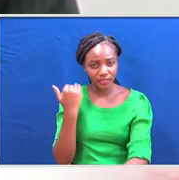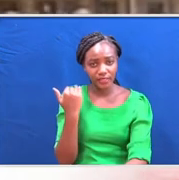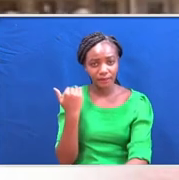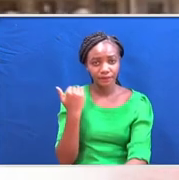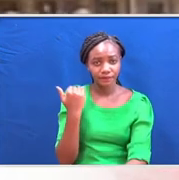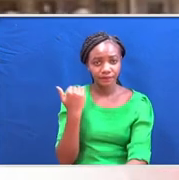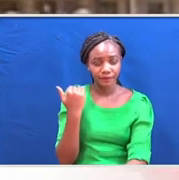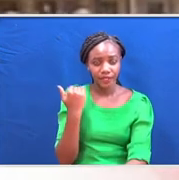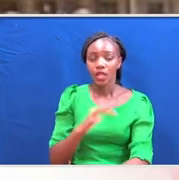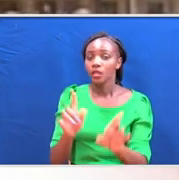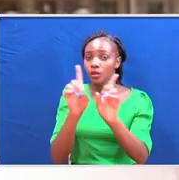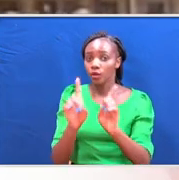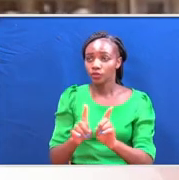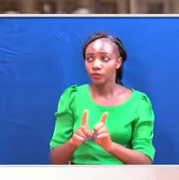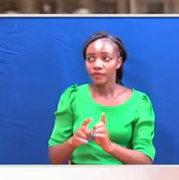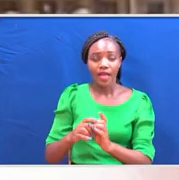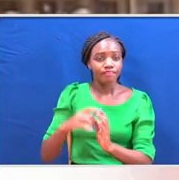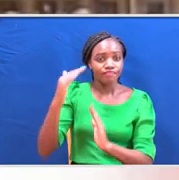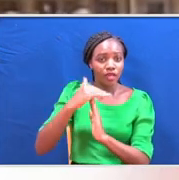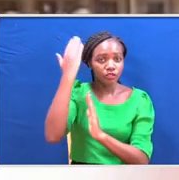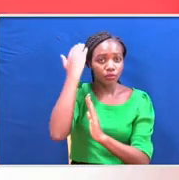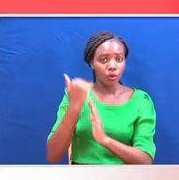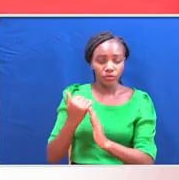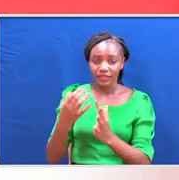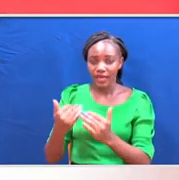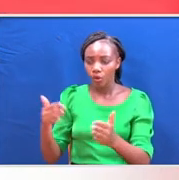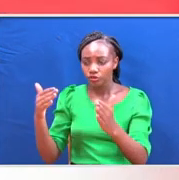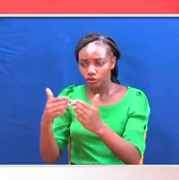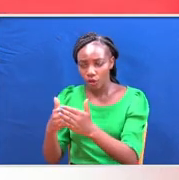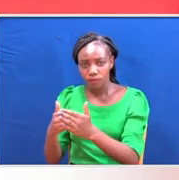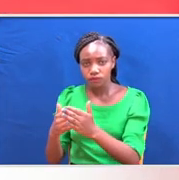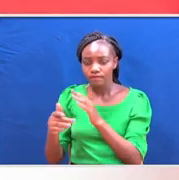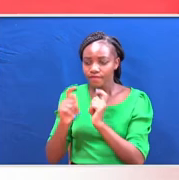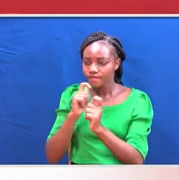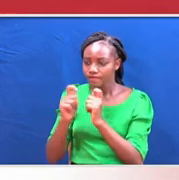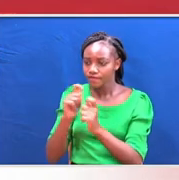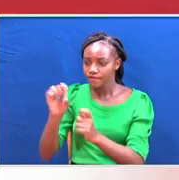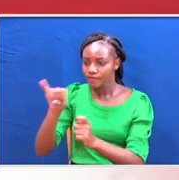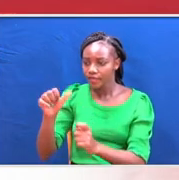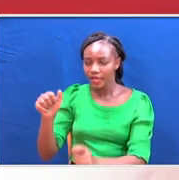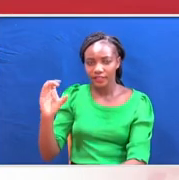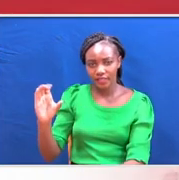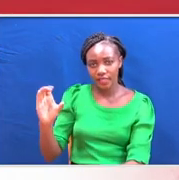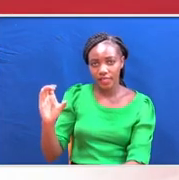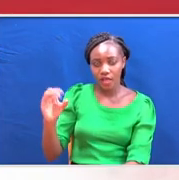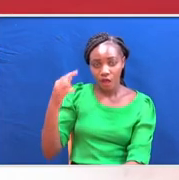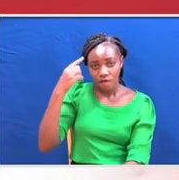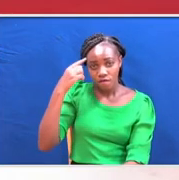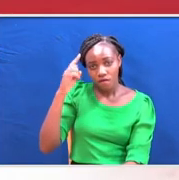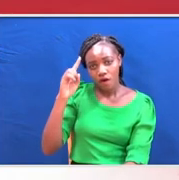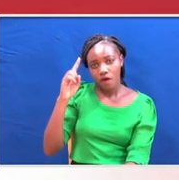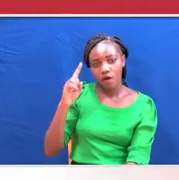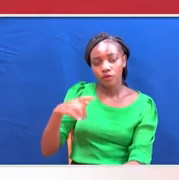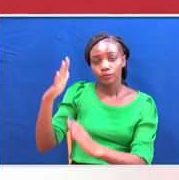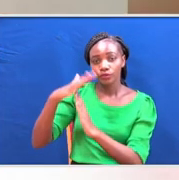judiciary. Meanwhile, the High Court has temporarily stopped the JSC from conducting the interviews for